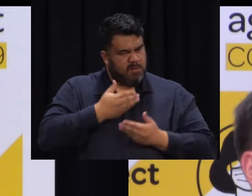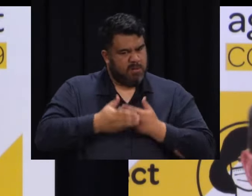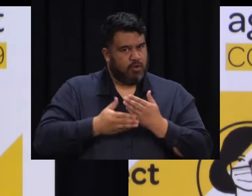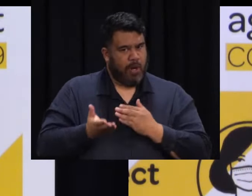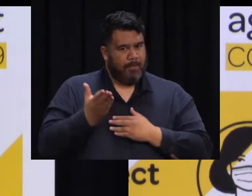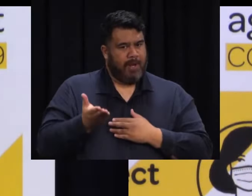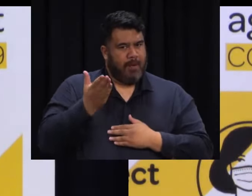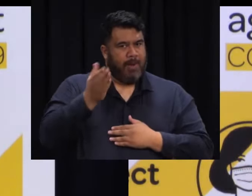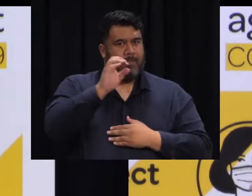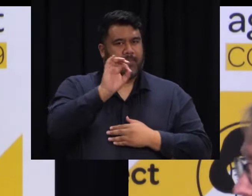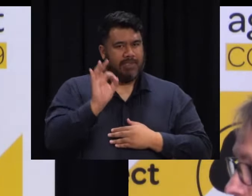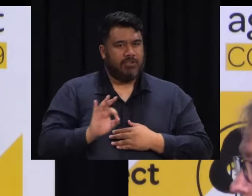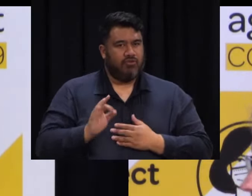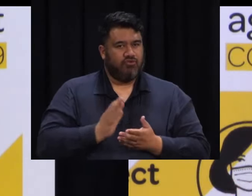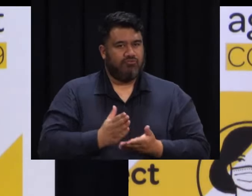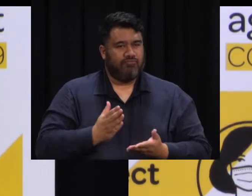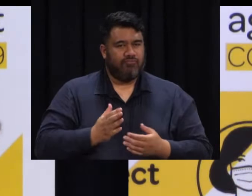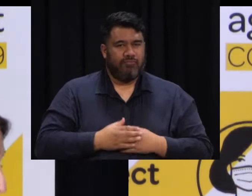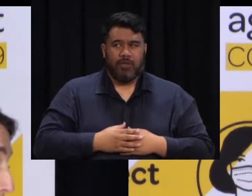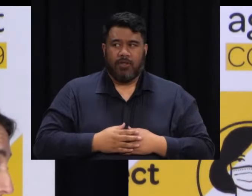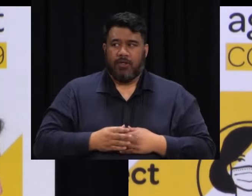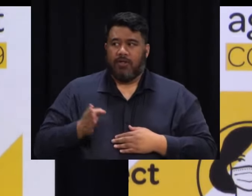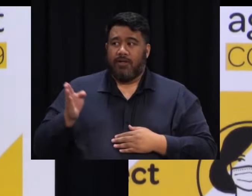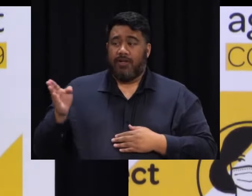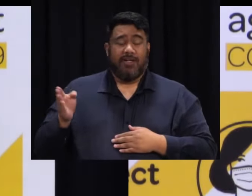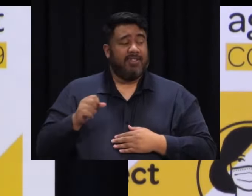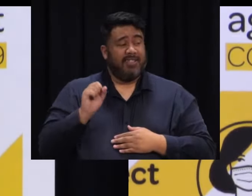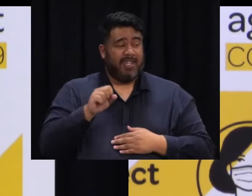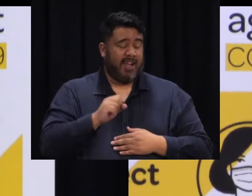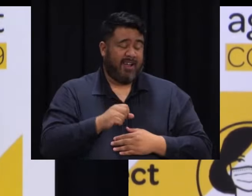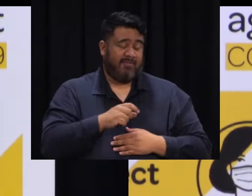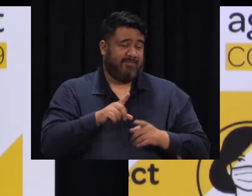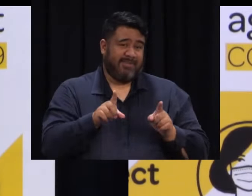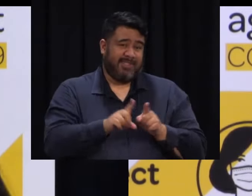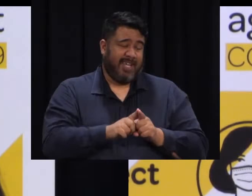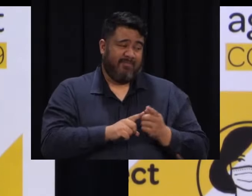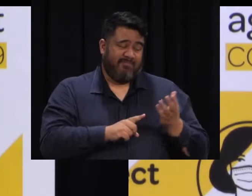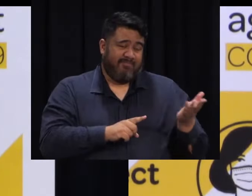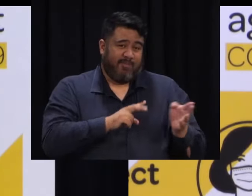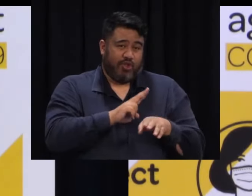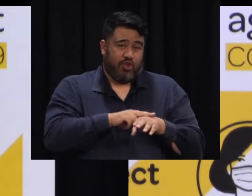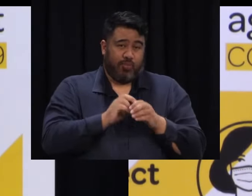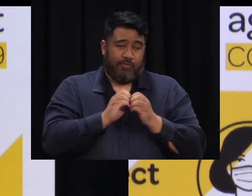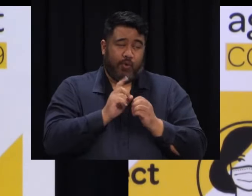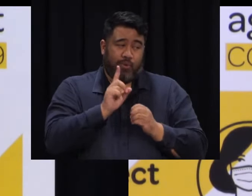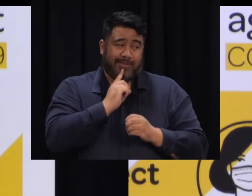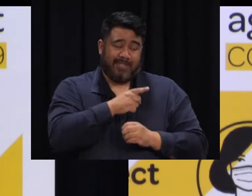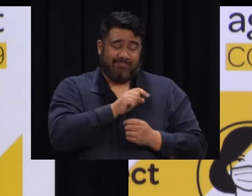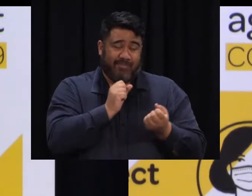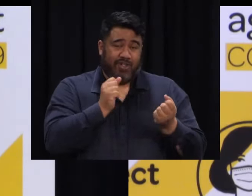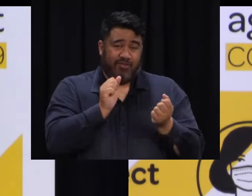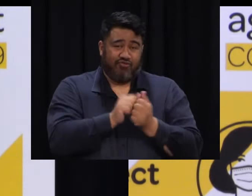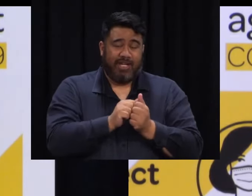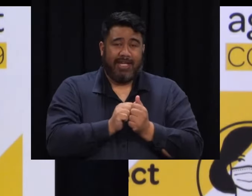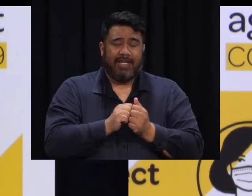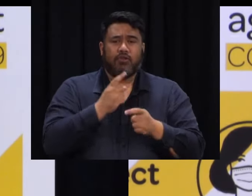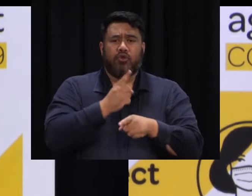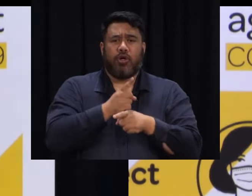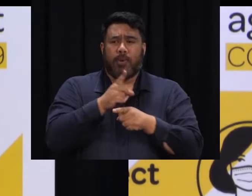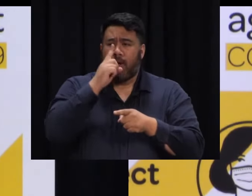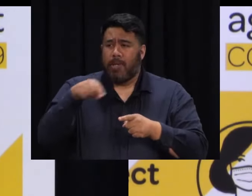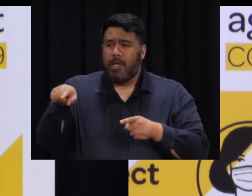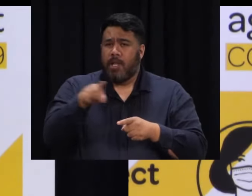possible. And look, I would really just share the sentiment from Dr. Bloomfield. In terms of compliance here, we've actually seen,